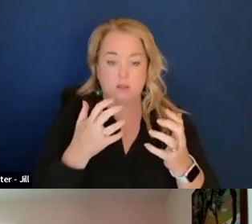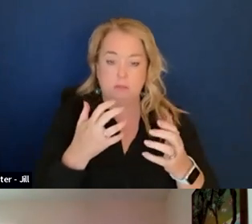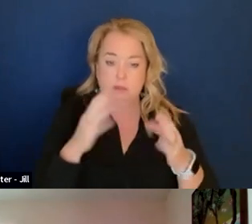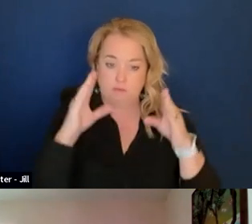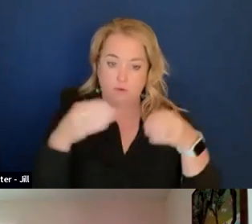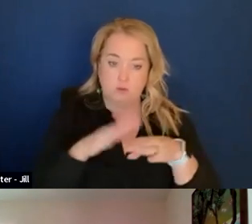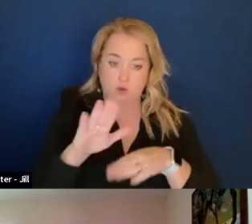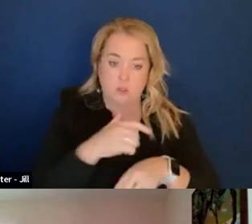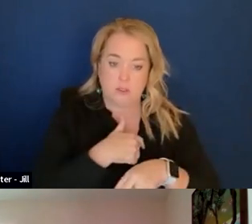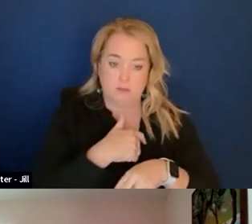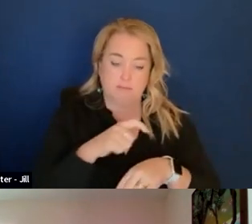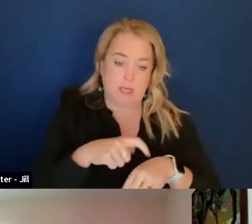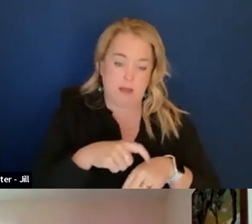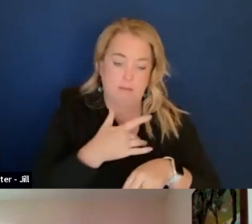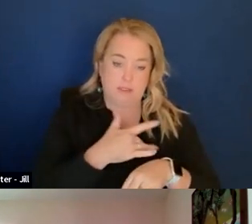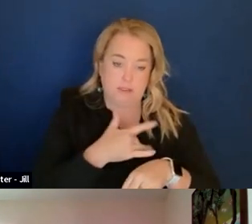time.